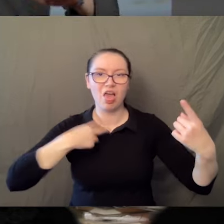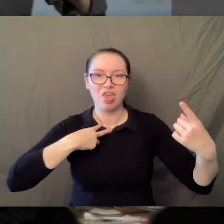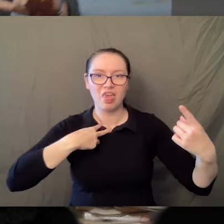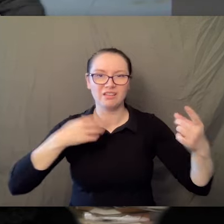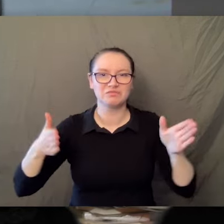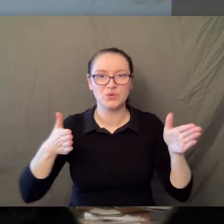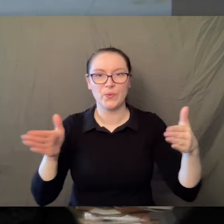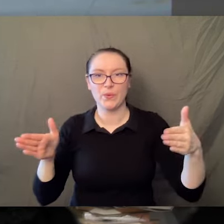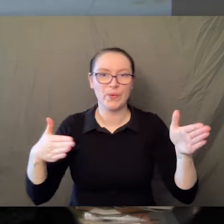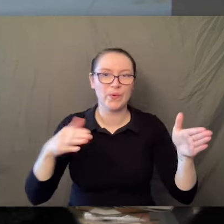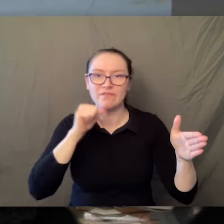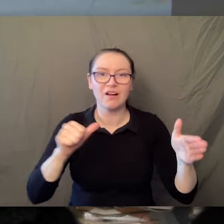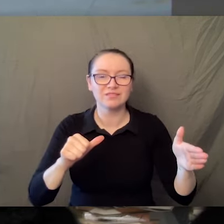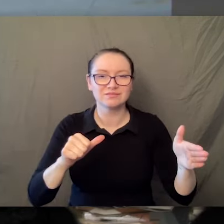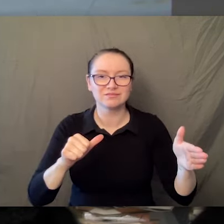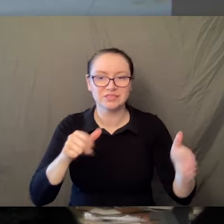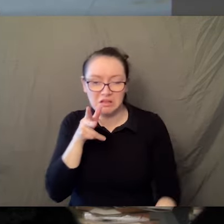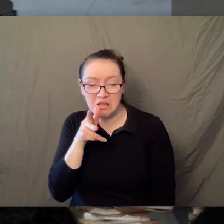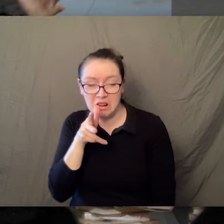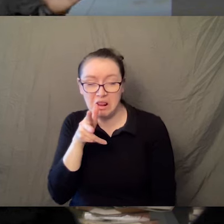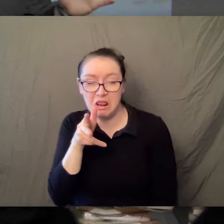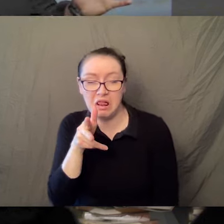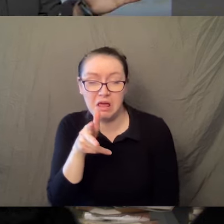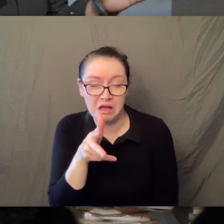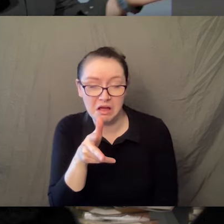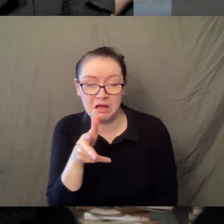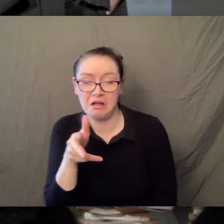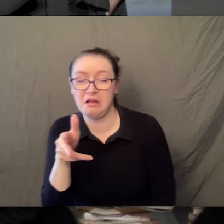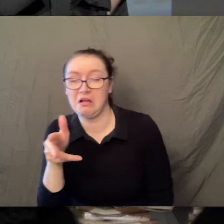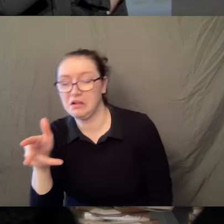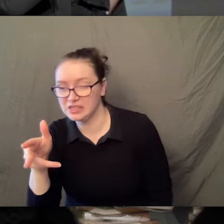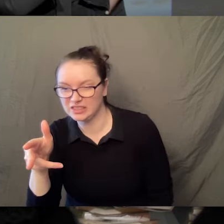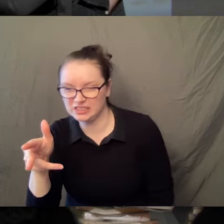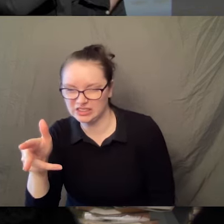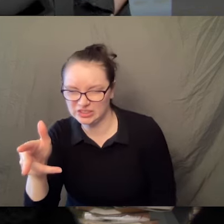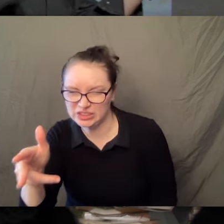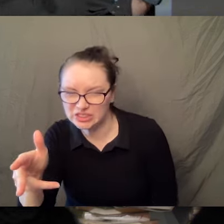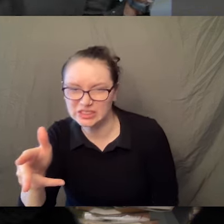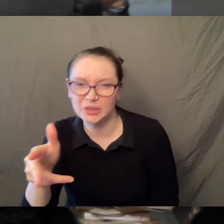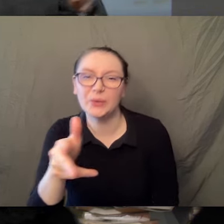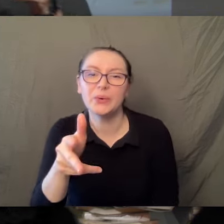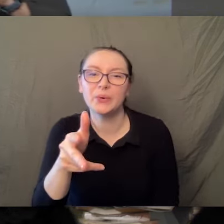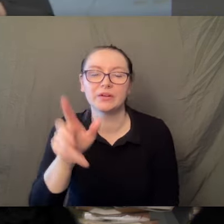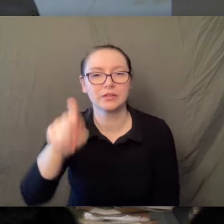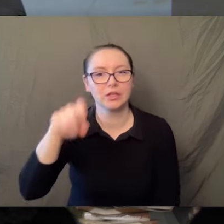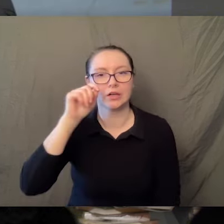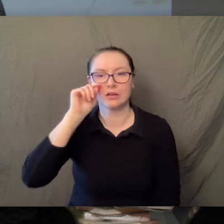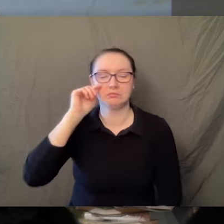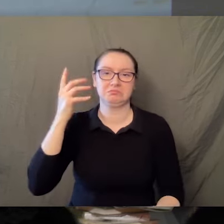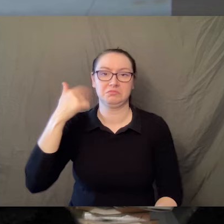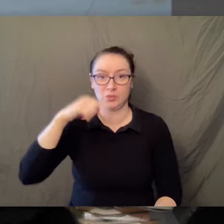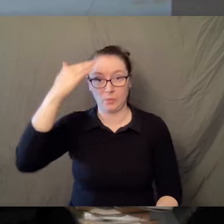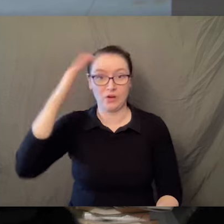They have to skid around corners. And not to weigh you down with technical detail, but this thing weighs nearly 1 million pounds. So frankly,